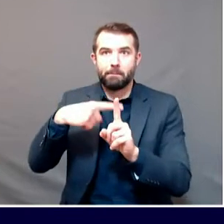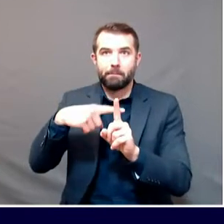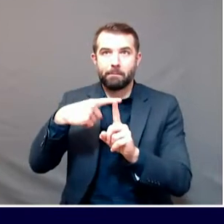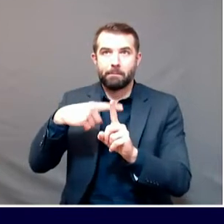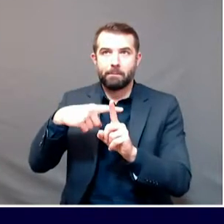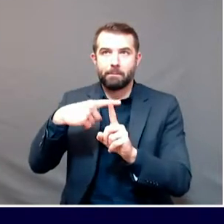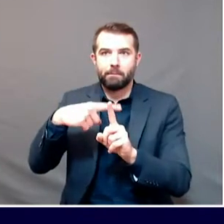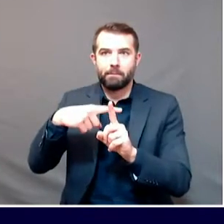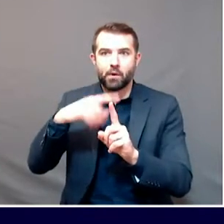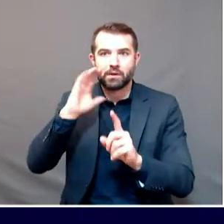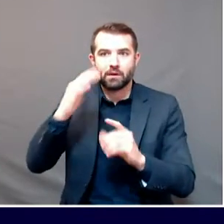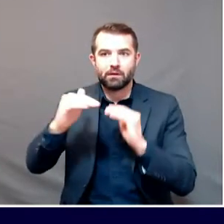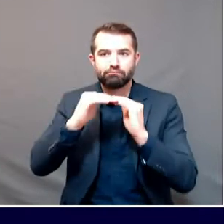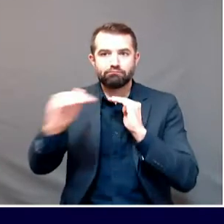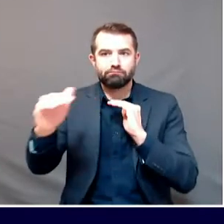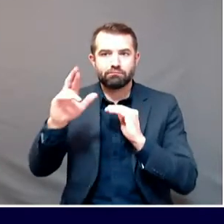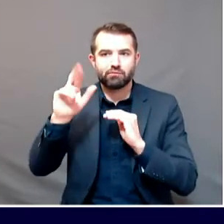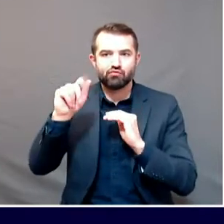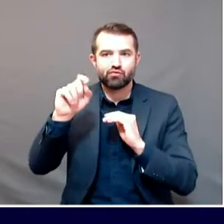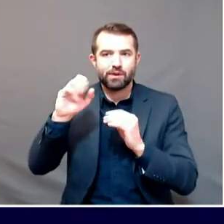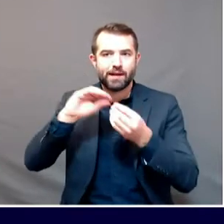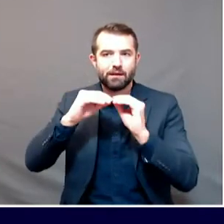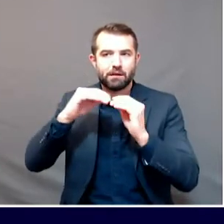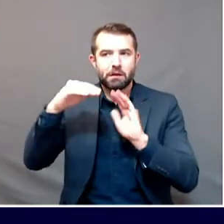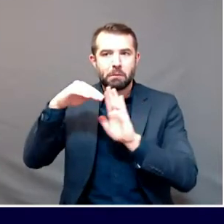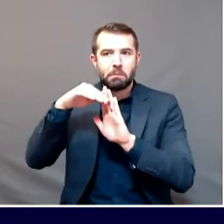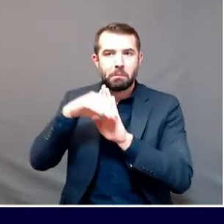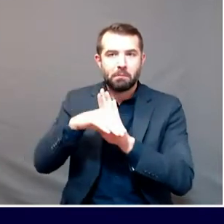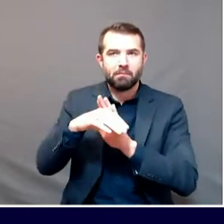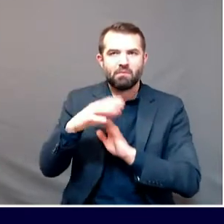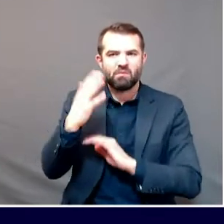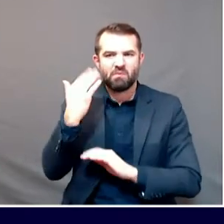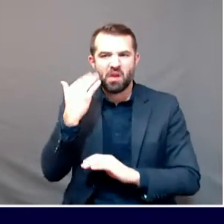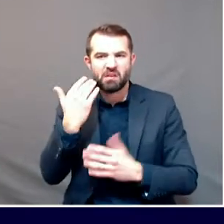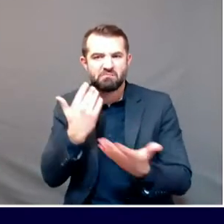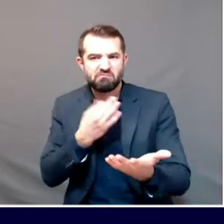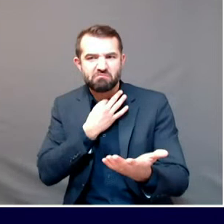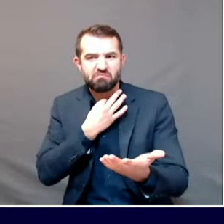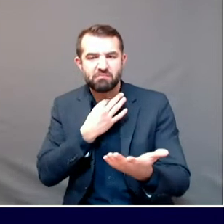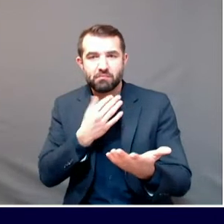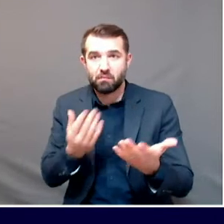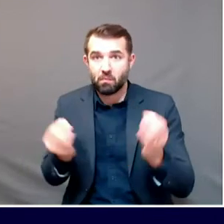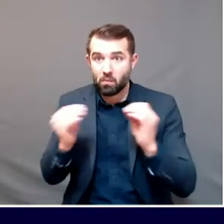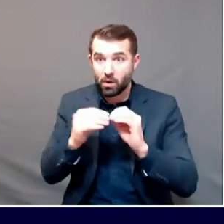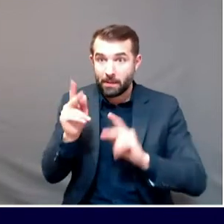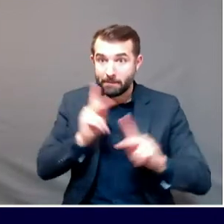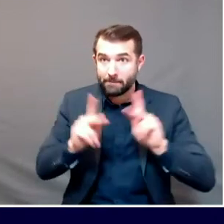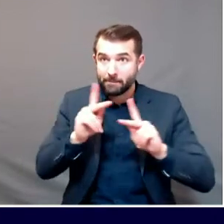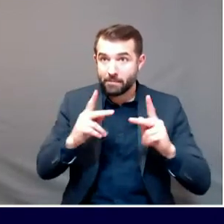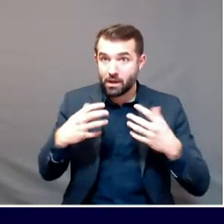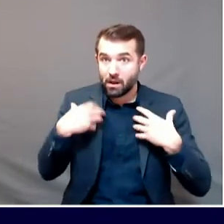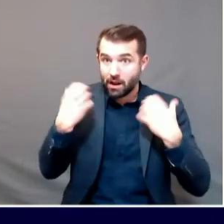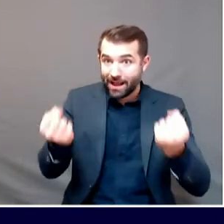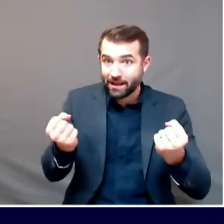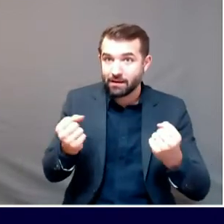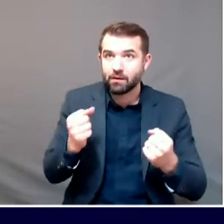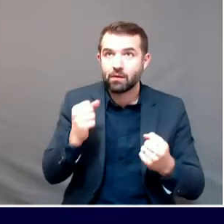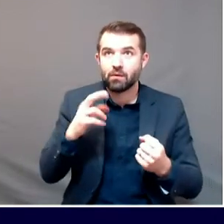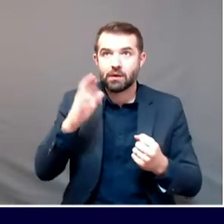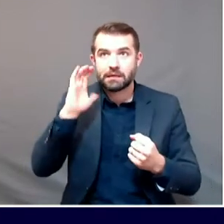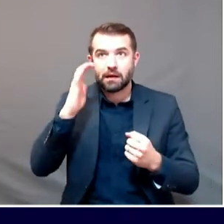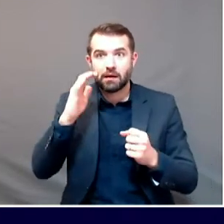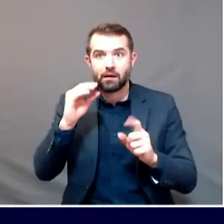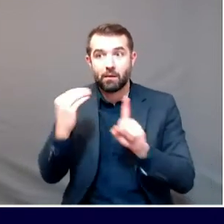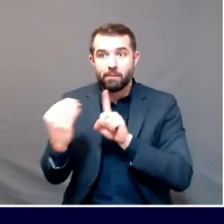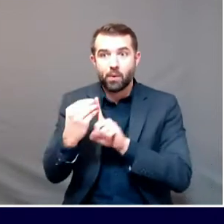it's dropping. What do you make of that? Is that perhaps more people who are well and don't feel like they've been exposed getting